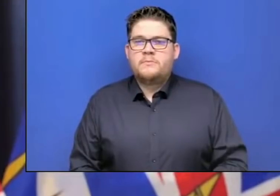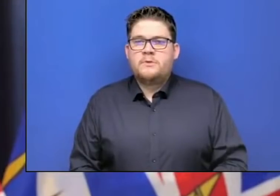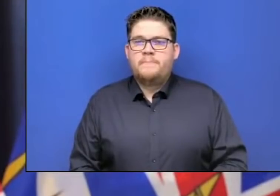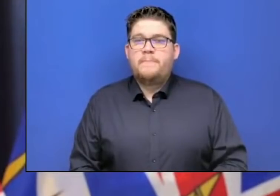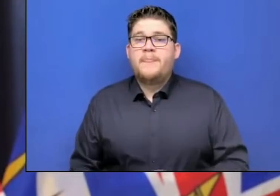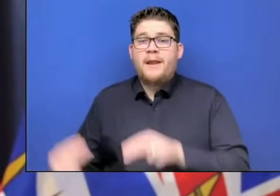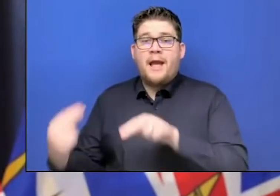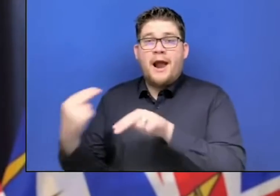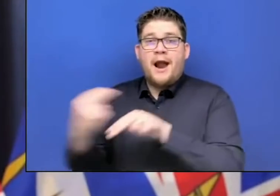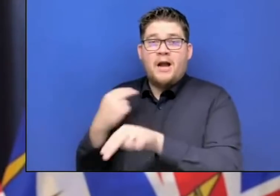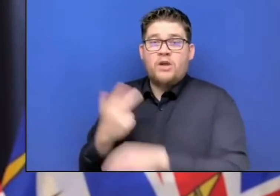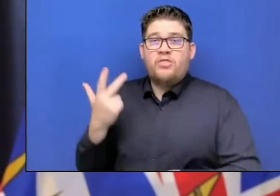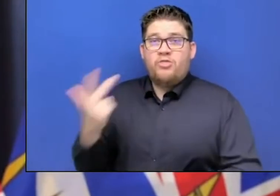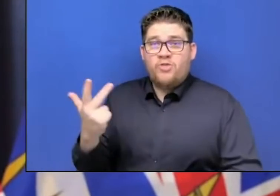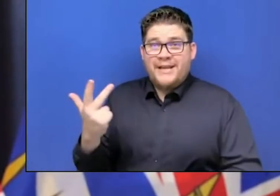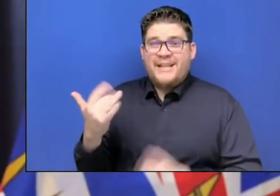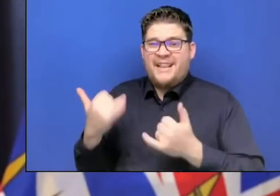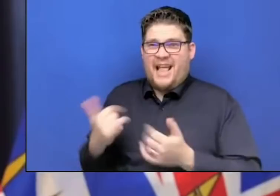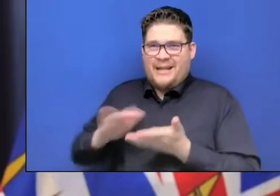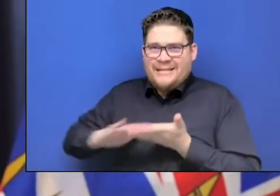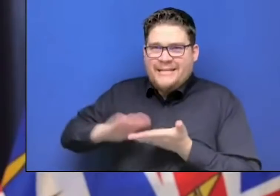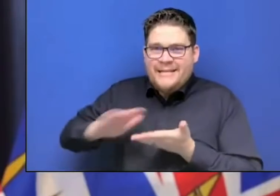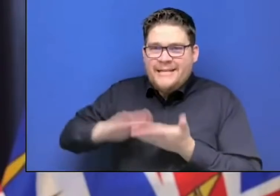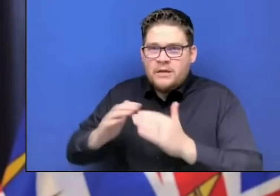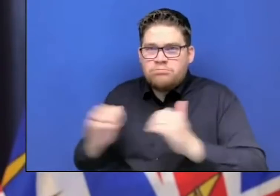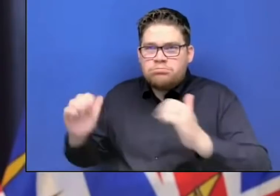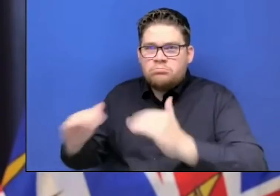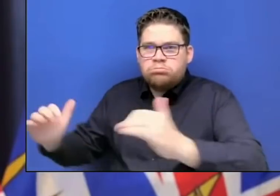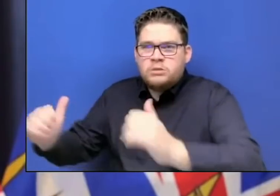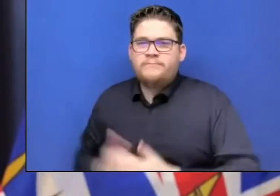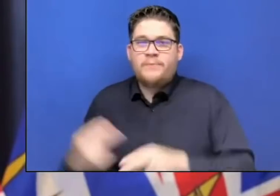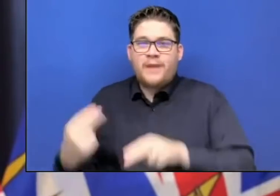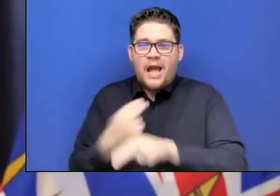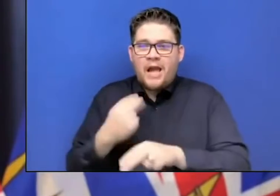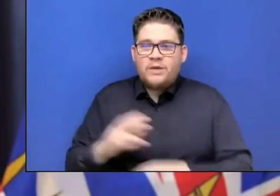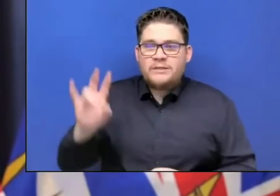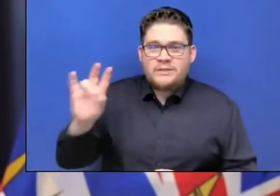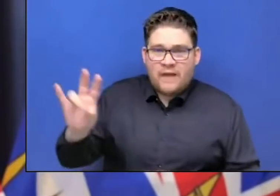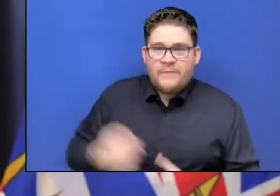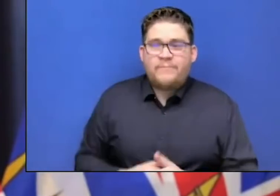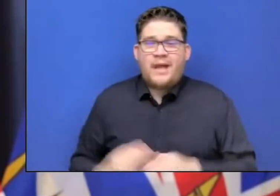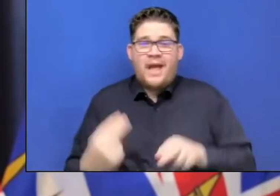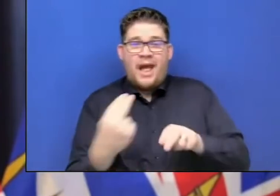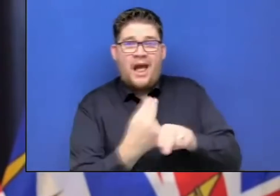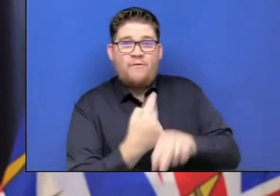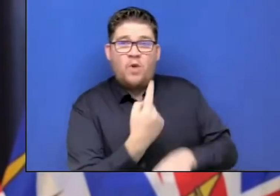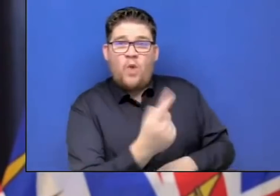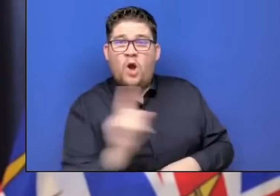3, Highway 99, as well as Highway 1, the Malahat on Vancouver Island. Highway 3, by the end